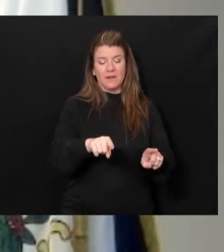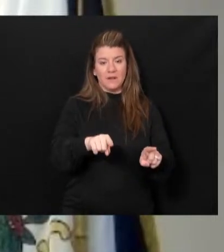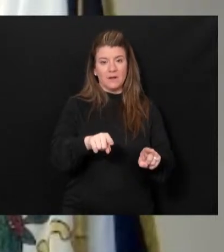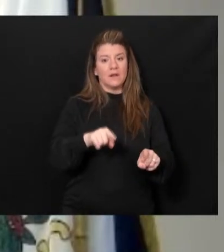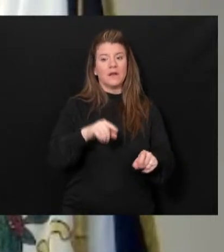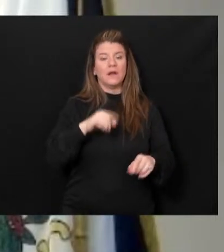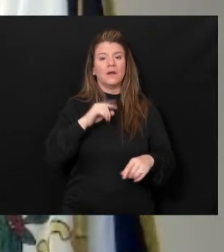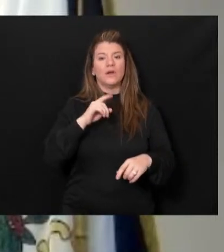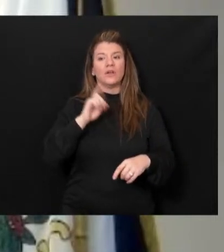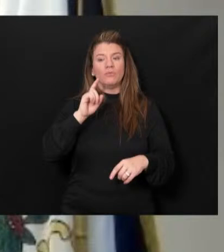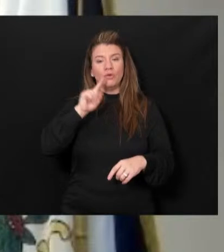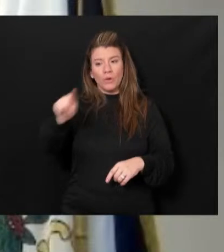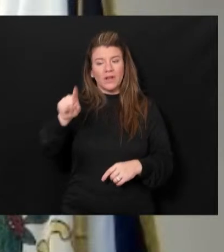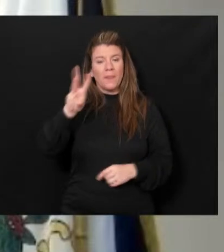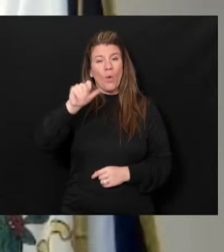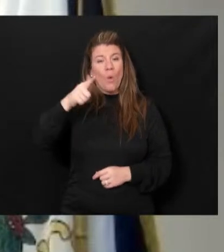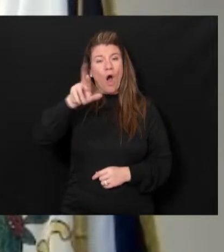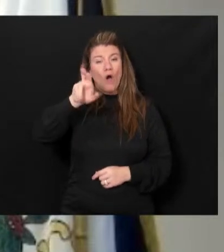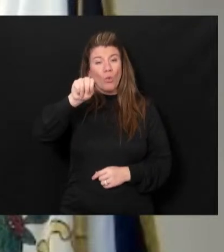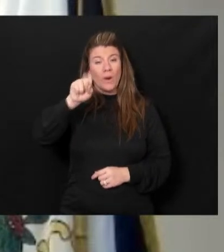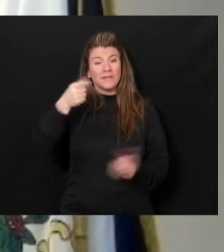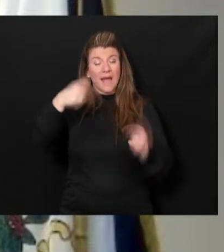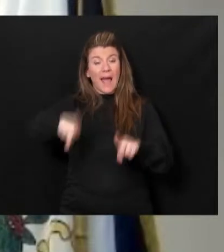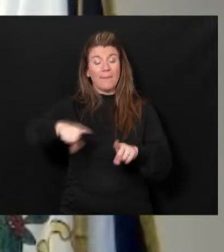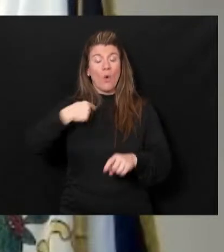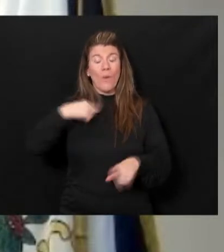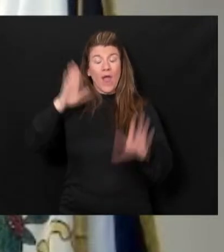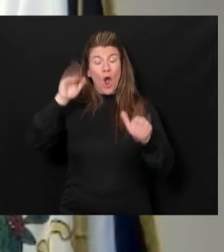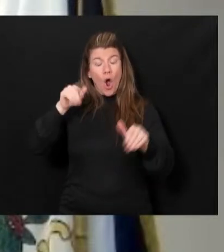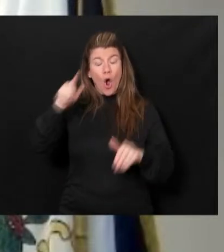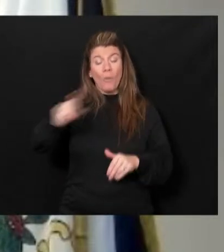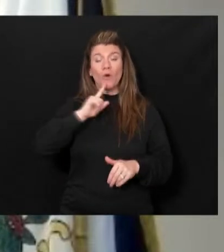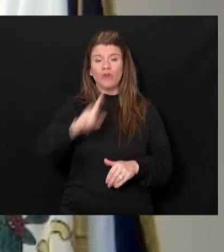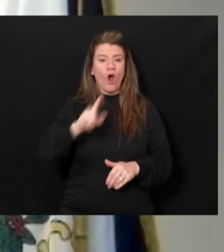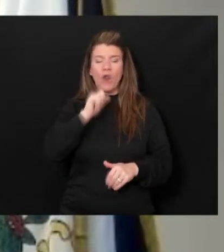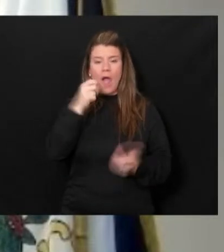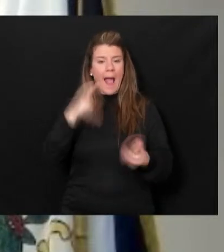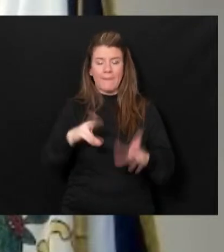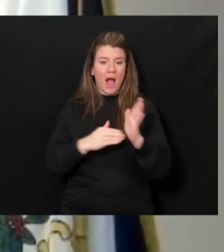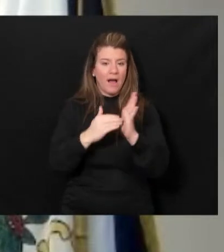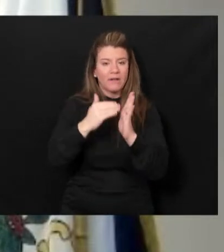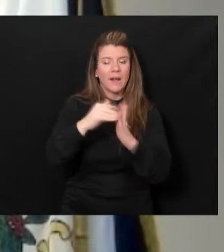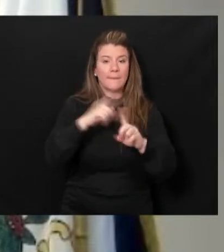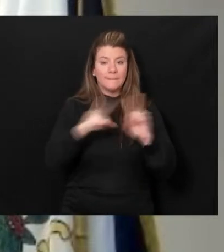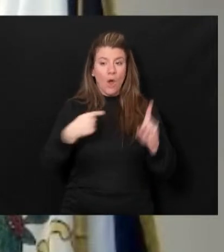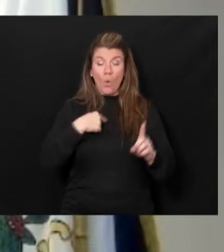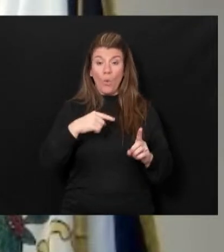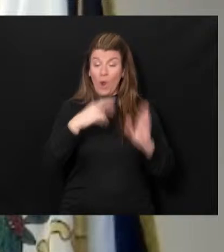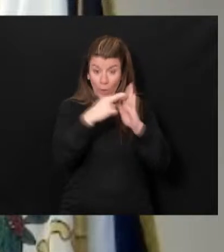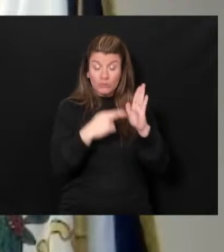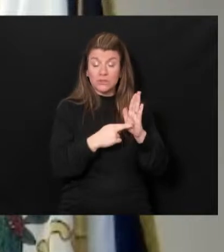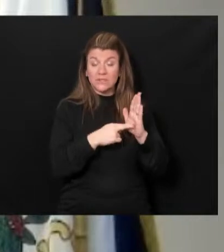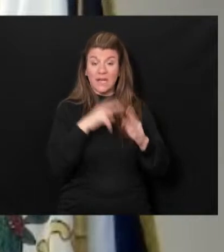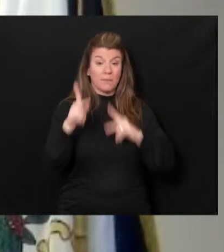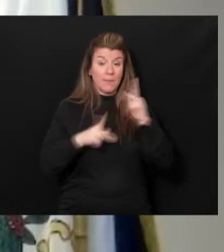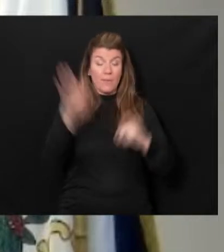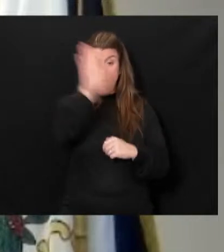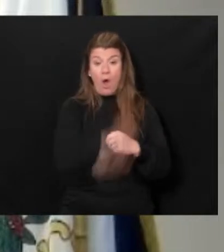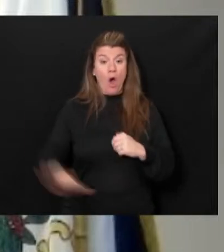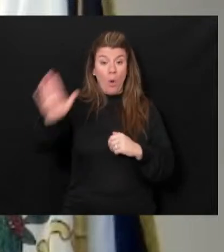about the Walgreens. We hope those are few and far between, but we're registering across the